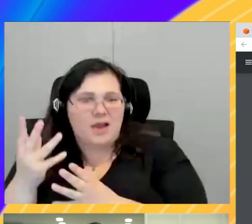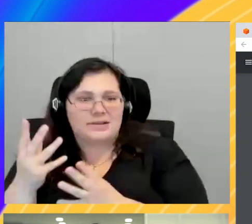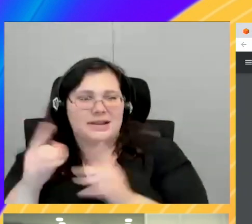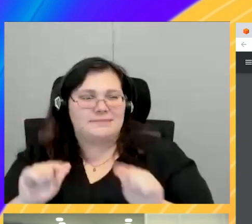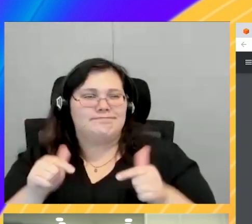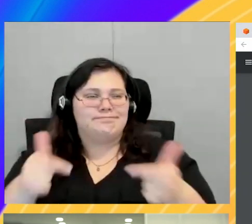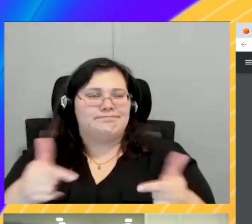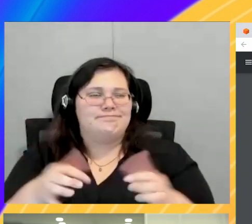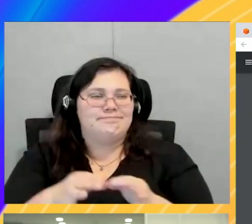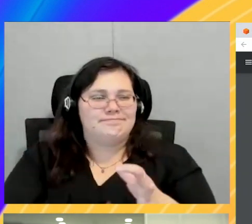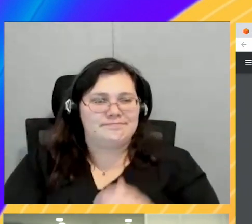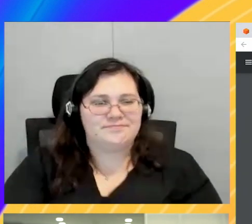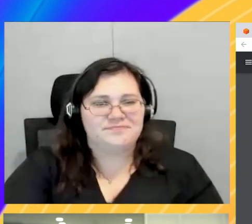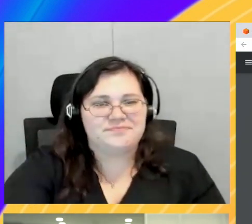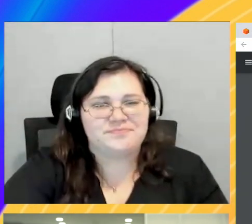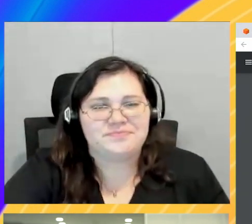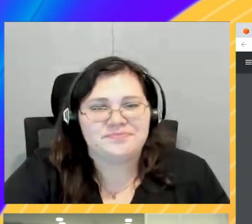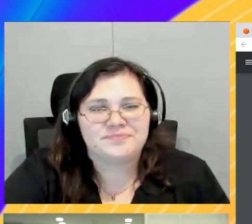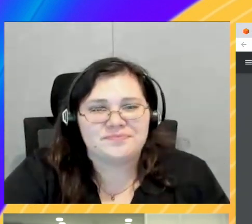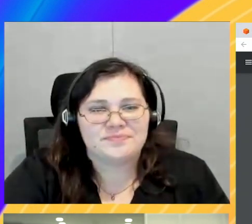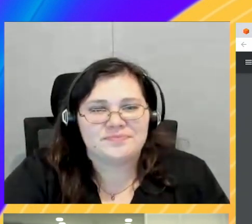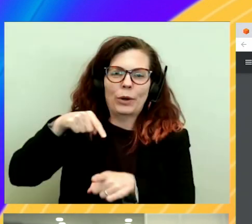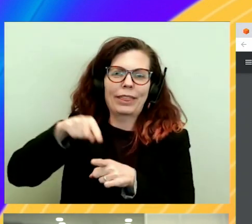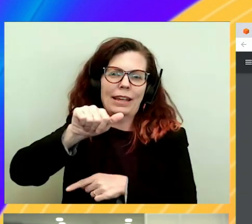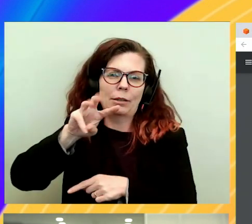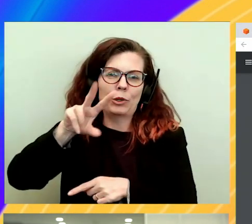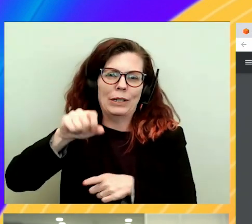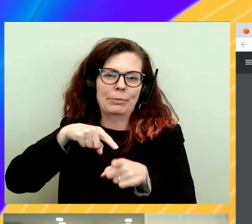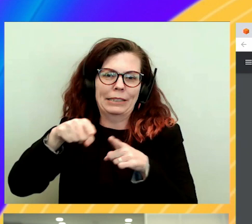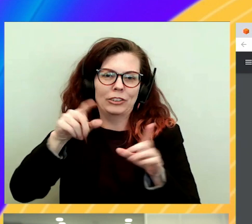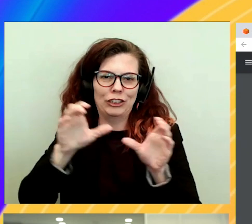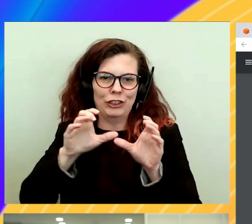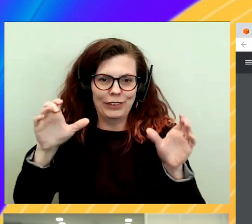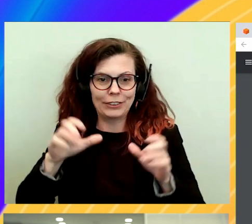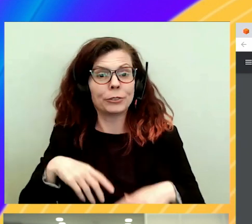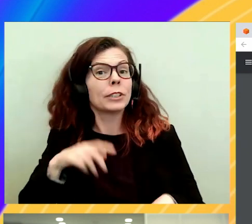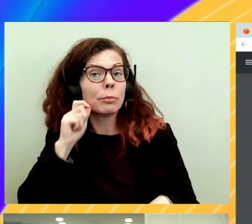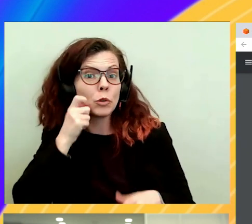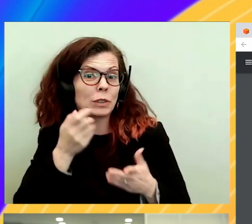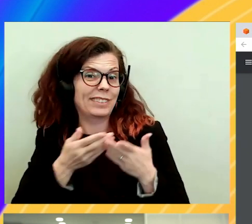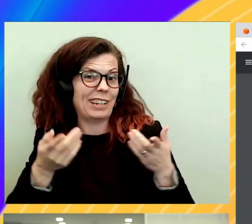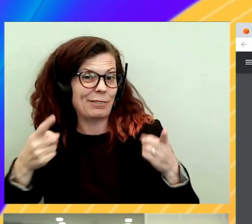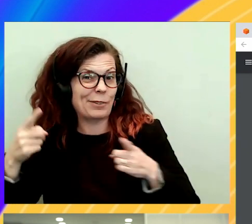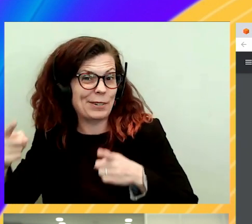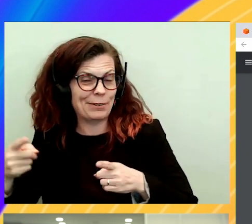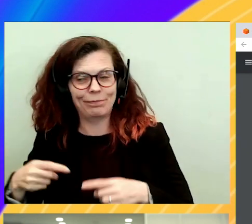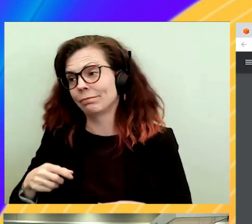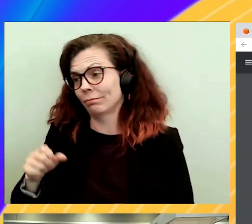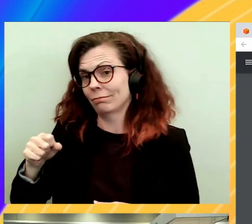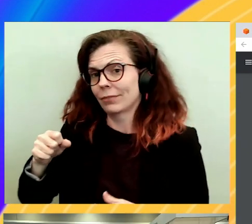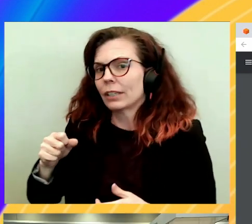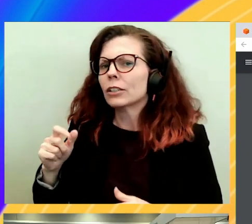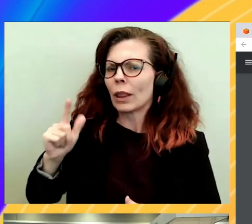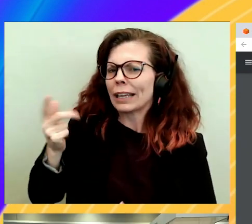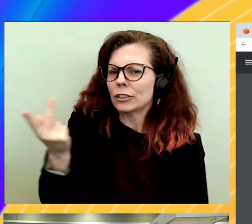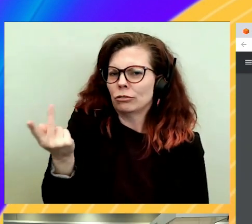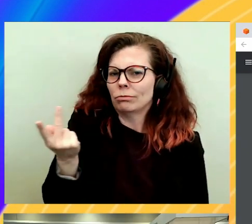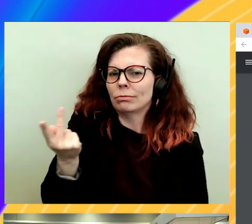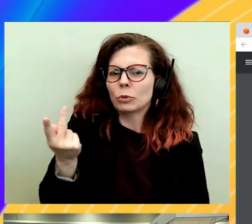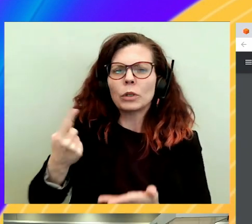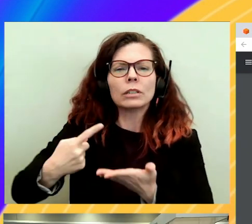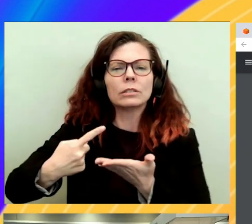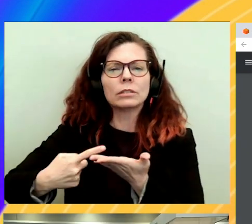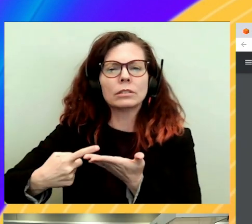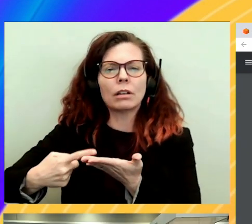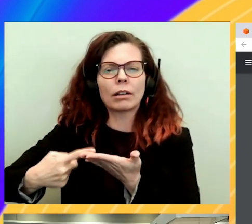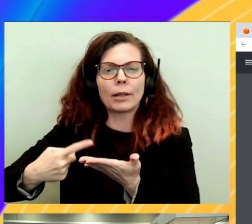Specialty Certification. Too much cool stuff is coming out. It's funny, earlier on, you and me were talking about